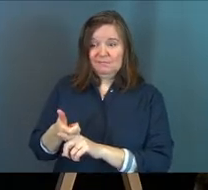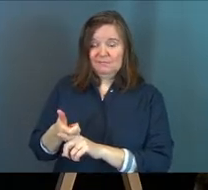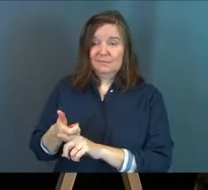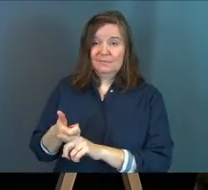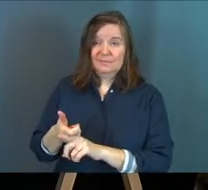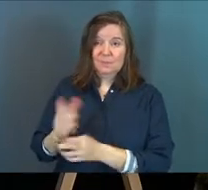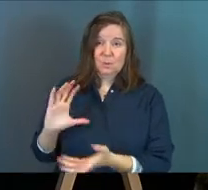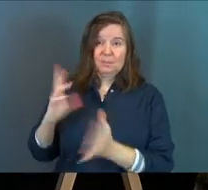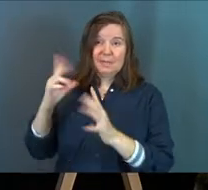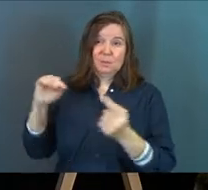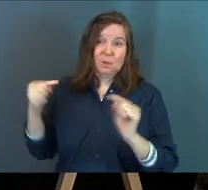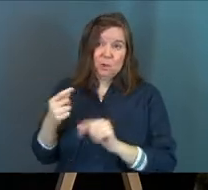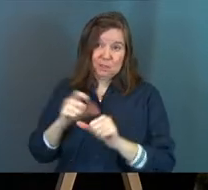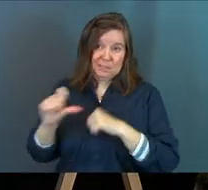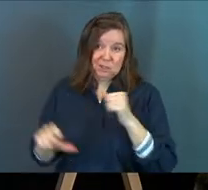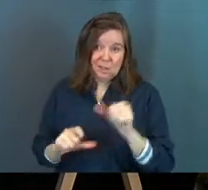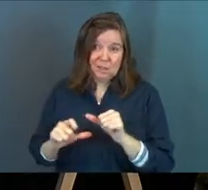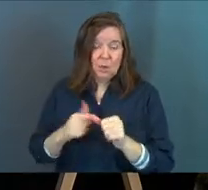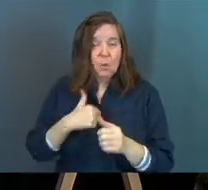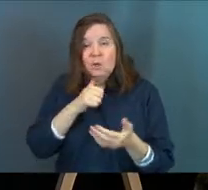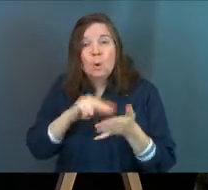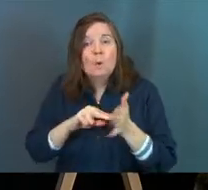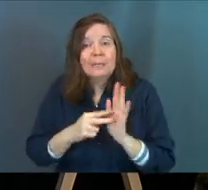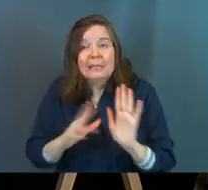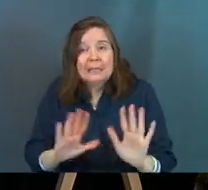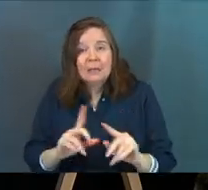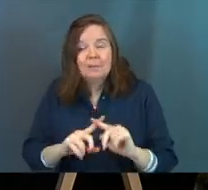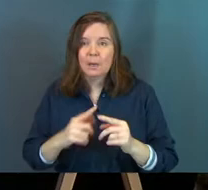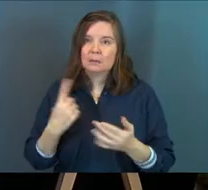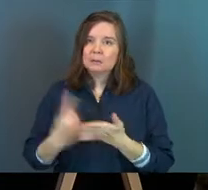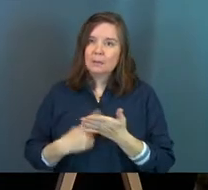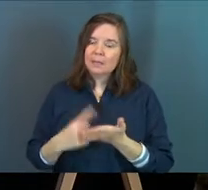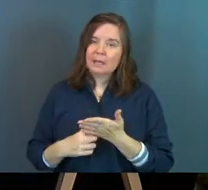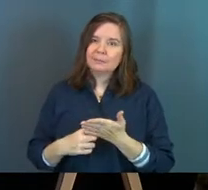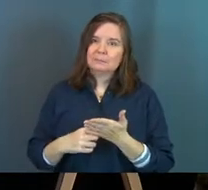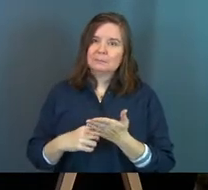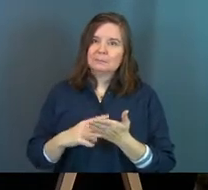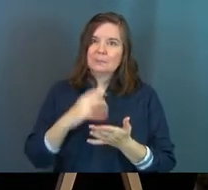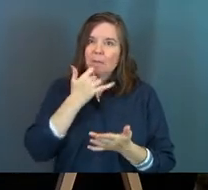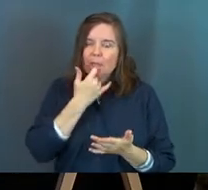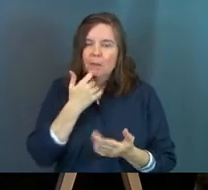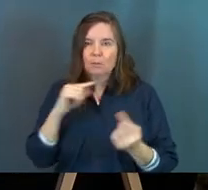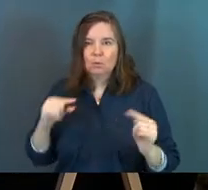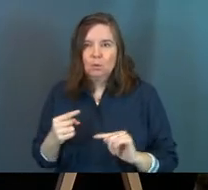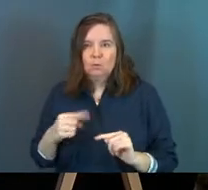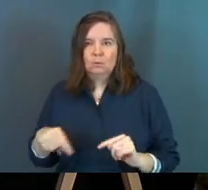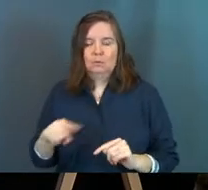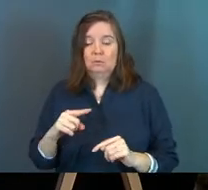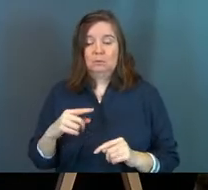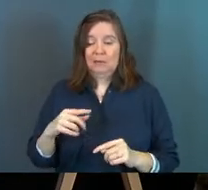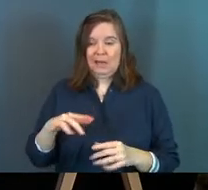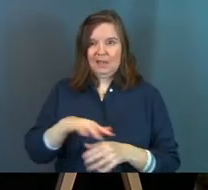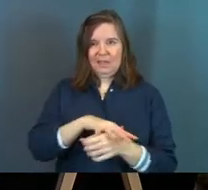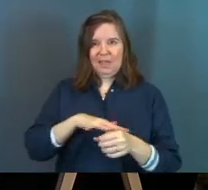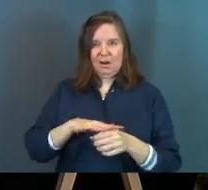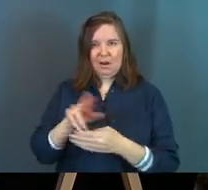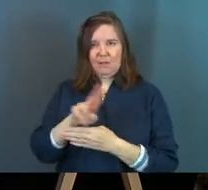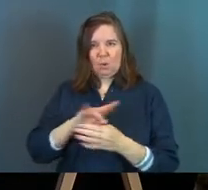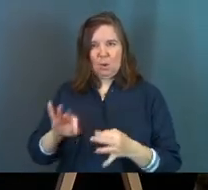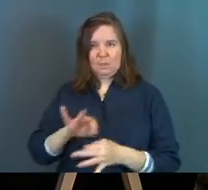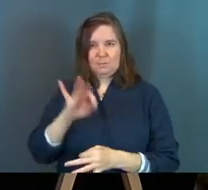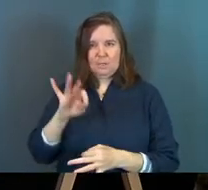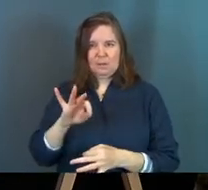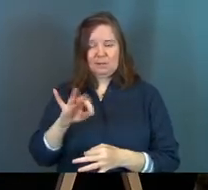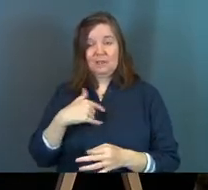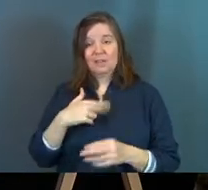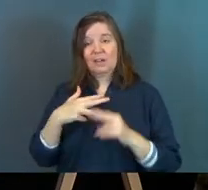sometimes we hurt each other and we don't mean to. Sometimes we confuse each other and we don't mean to. In this realm of the Holy Spirit, if I could just call out what